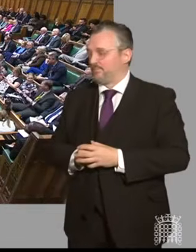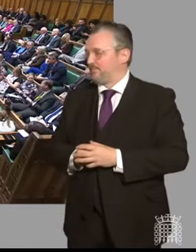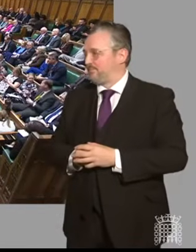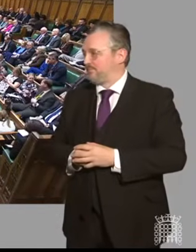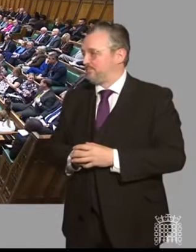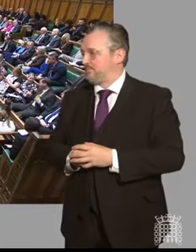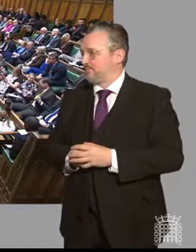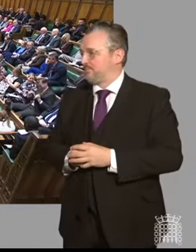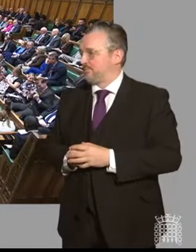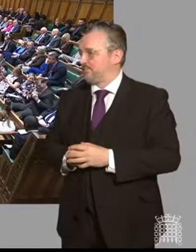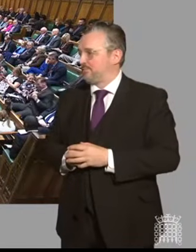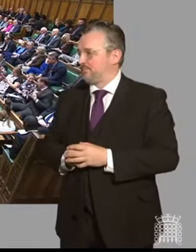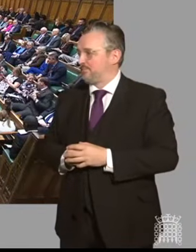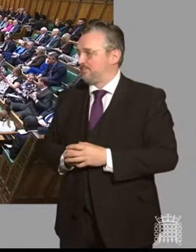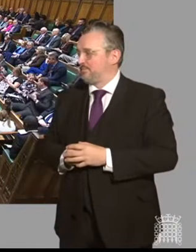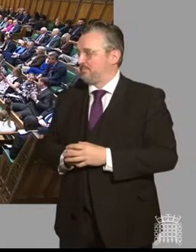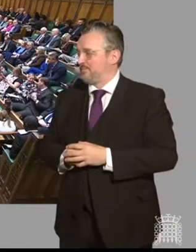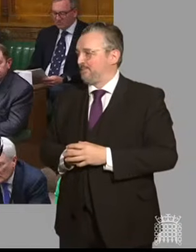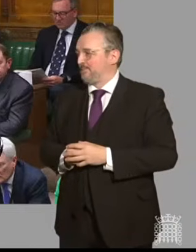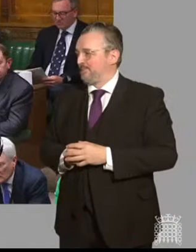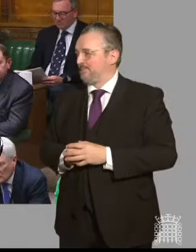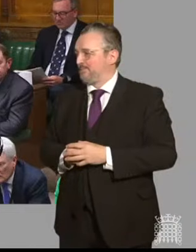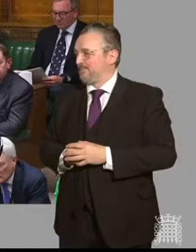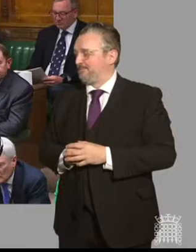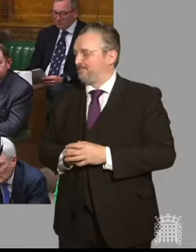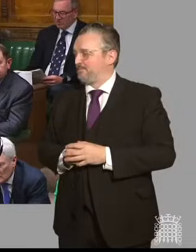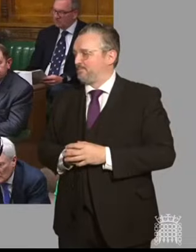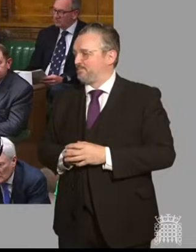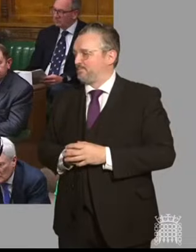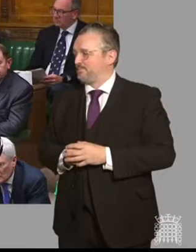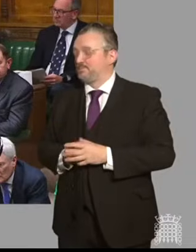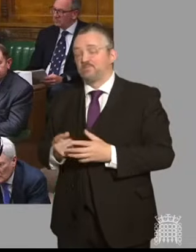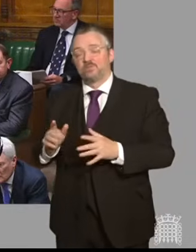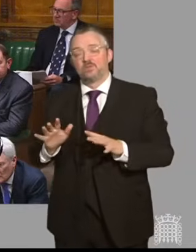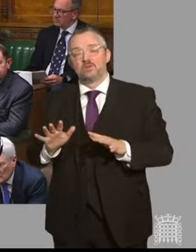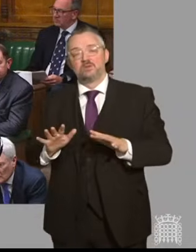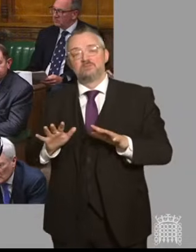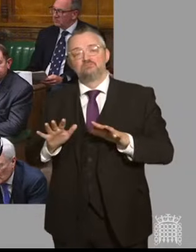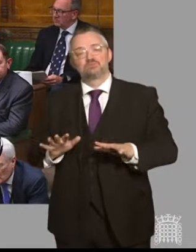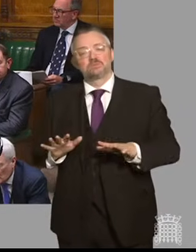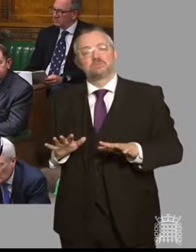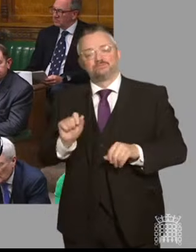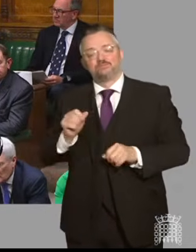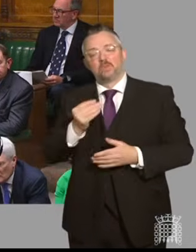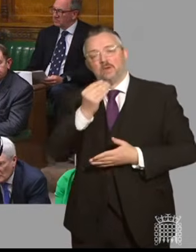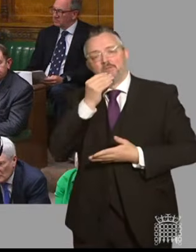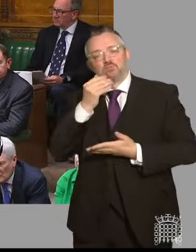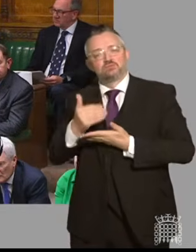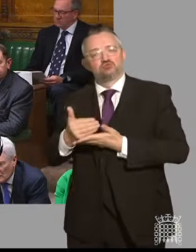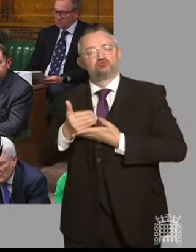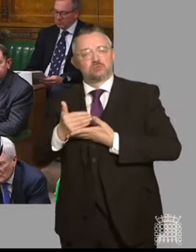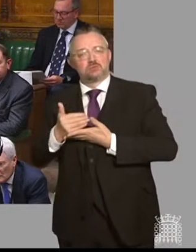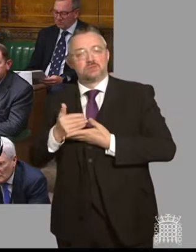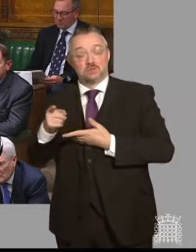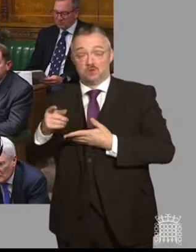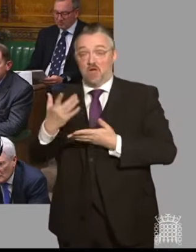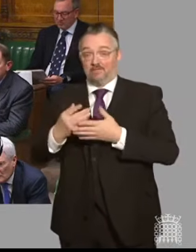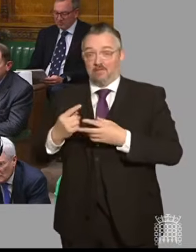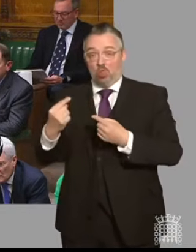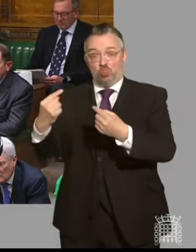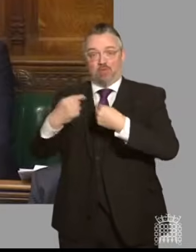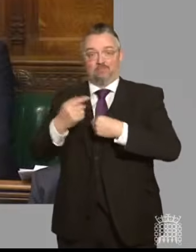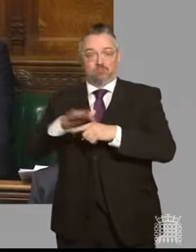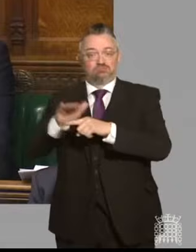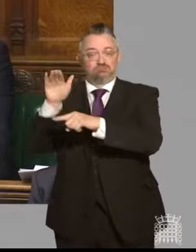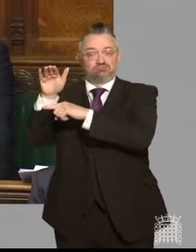security, compromised by cheap foreign imports, now faces a parallel threat. All kinds of industrialisation in the countryside, from